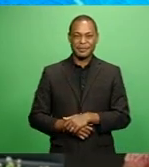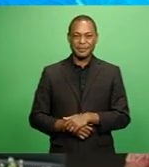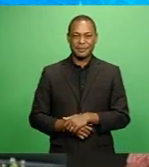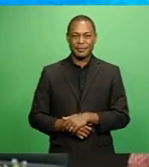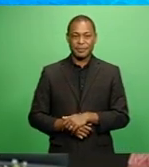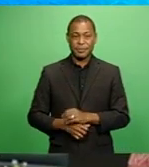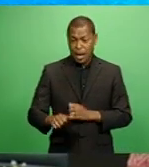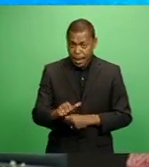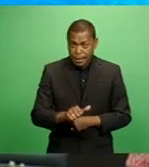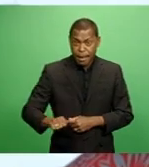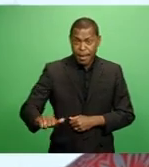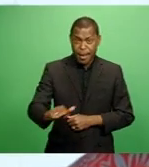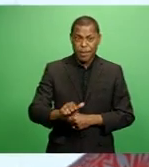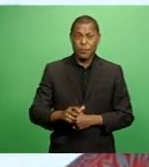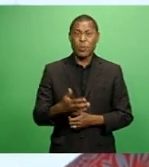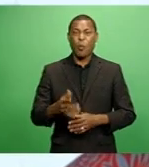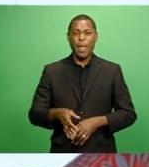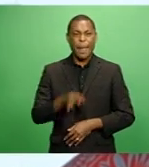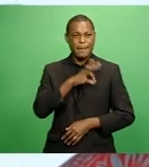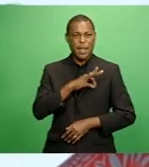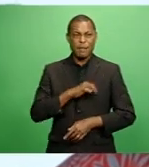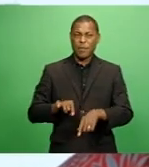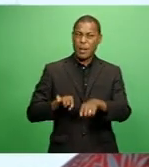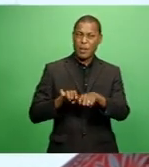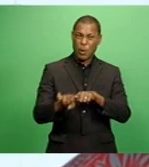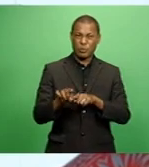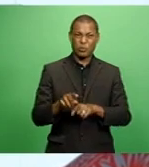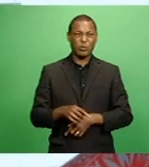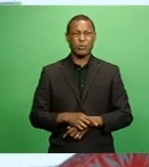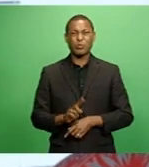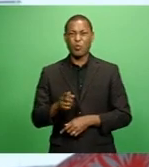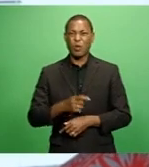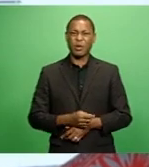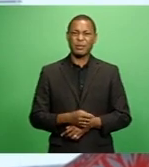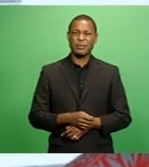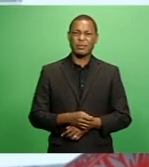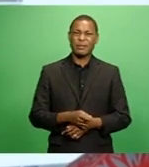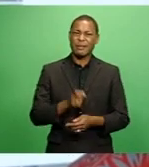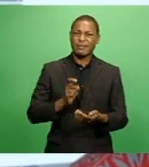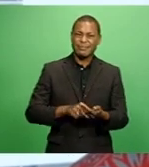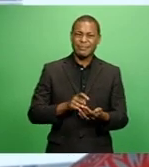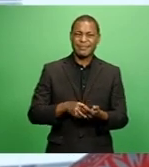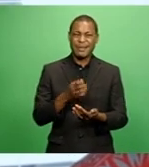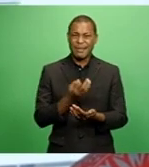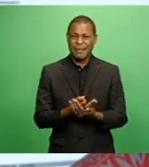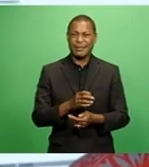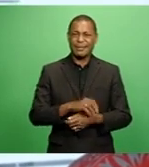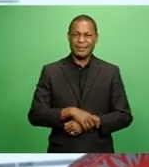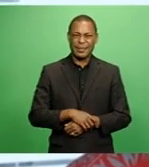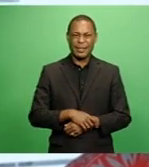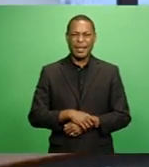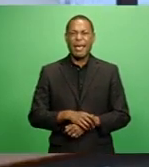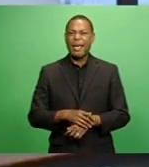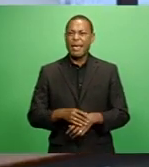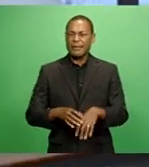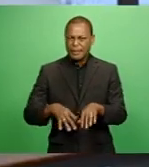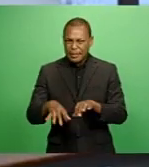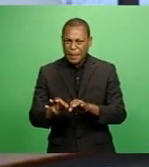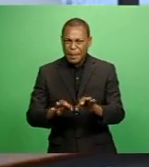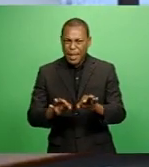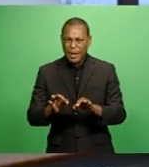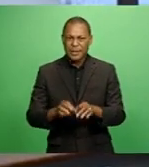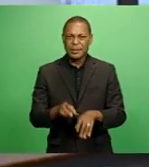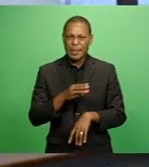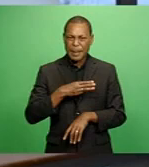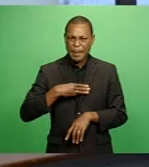that benefited the most, I think probably tax. There's a lot of the support that we've got through tax reform. There's also the Ministry